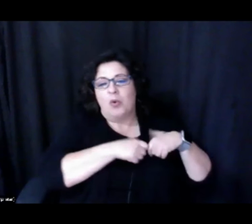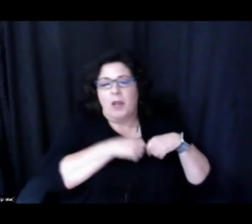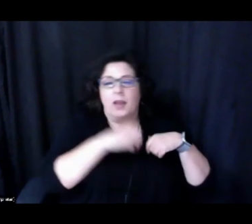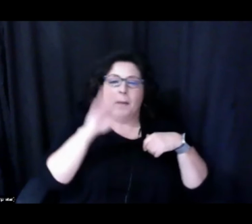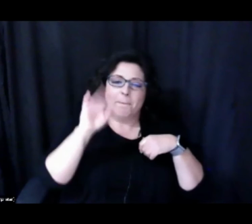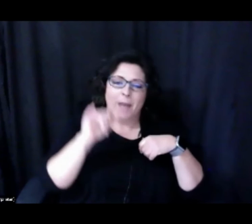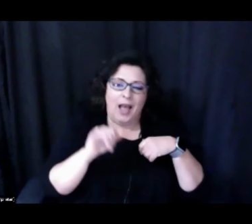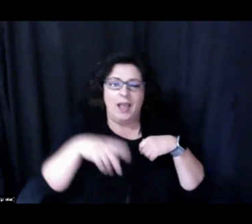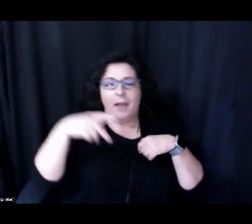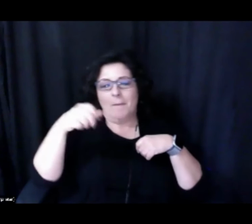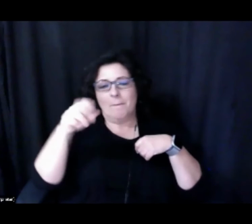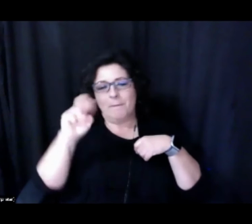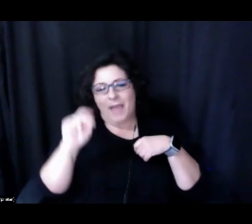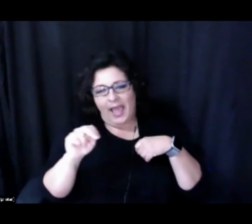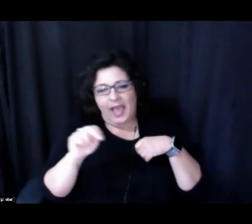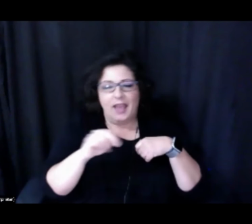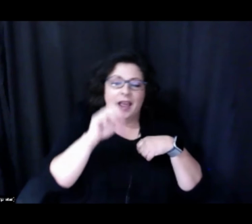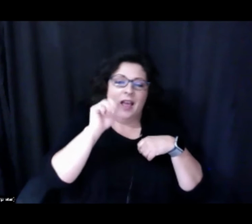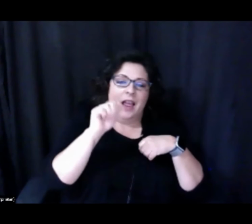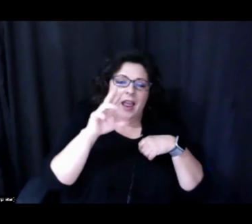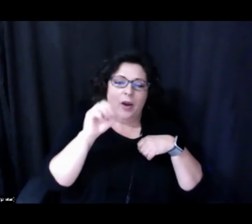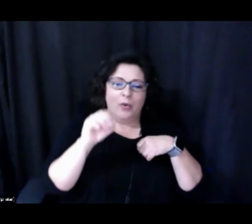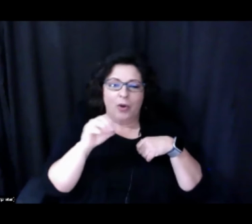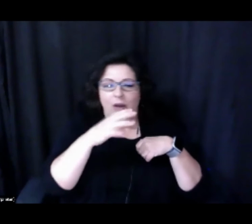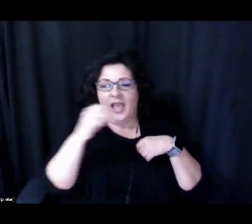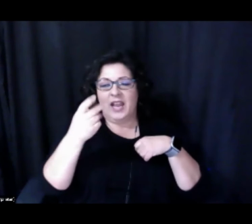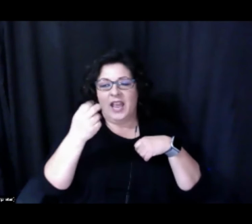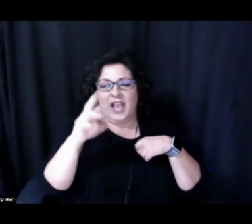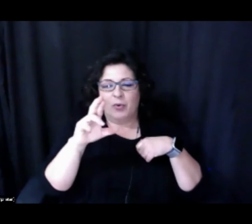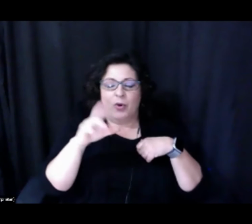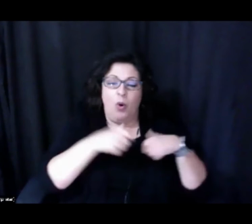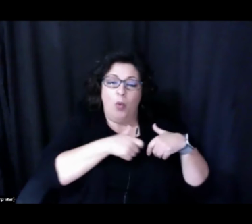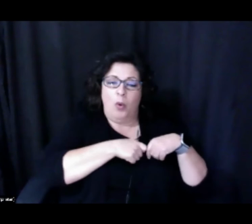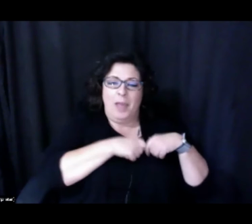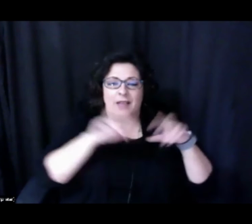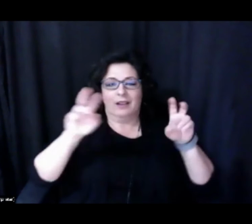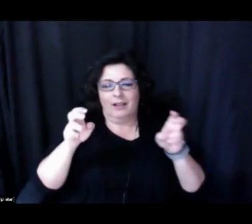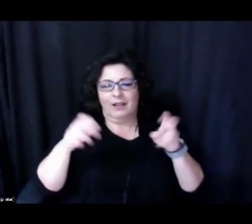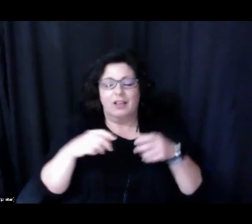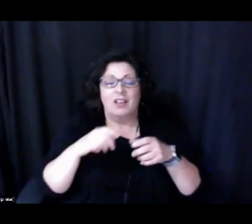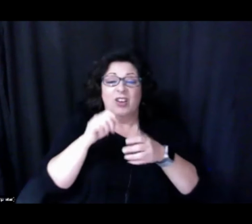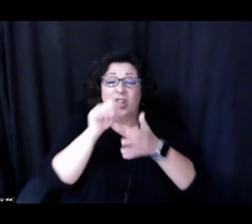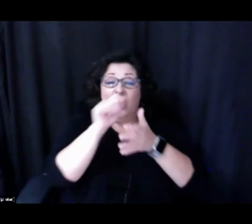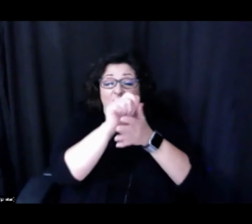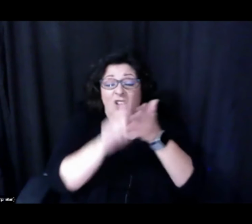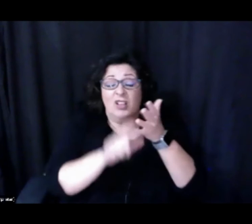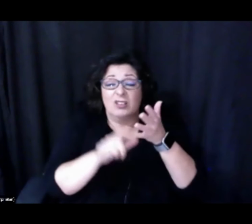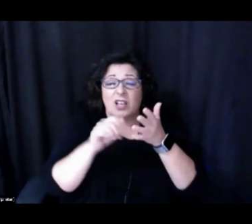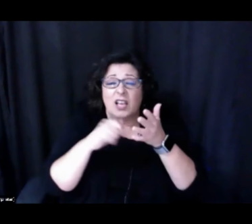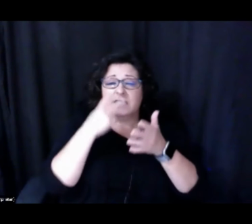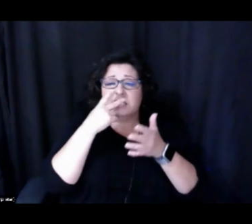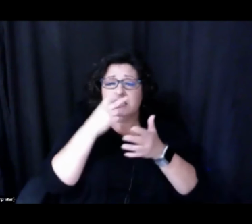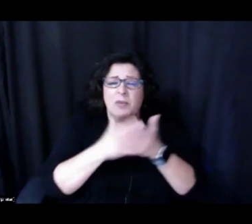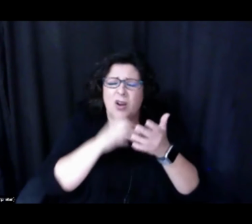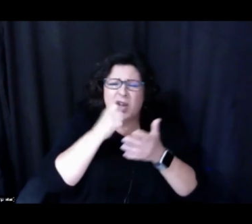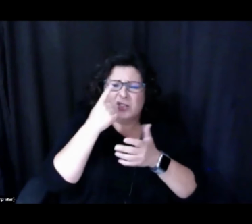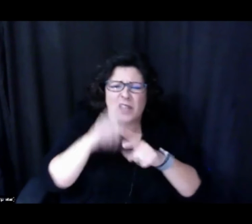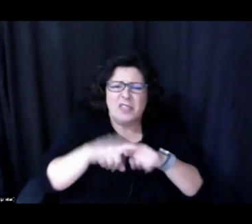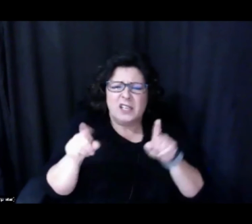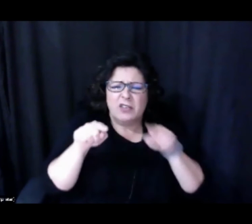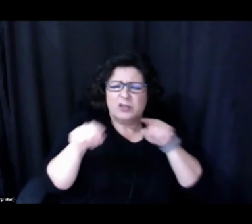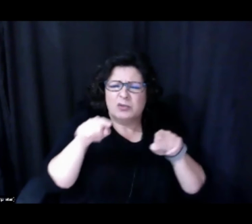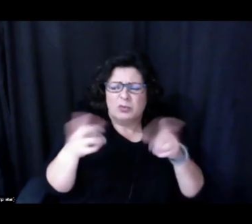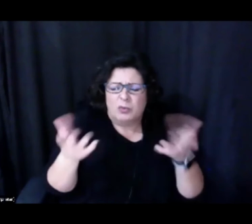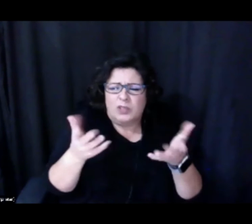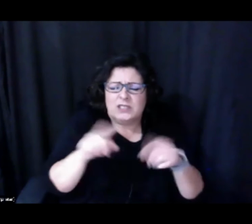panromantic, aromantic, and heteroromantic. And yeah, so I see someone said, I don't understand the difference between the